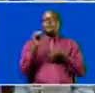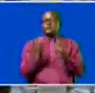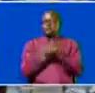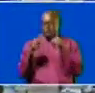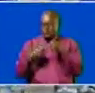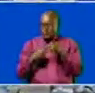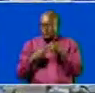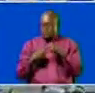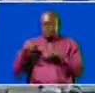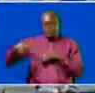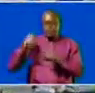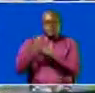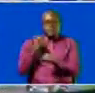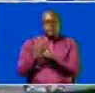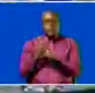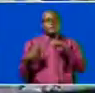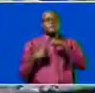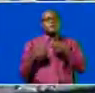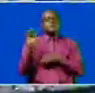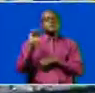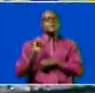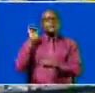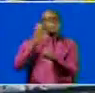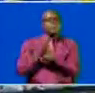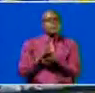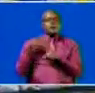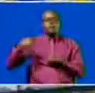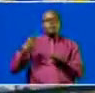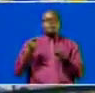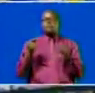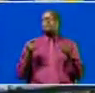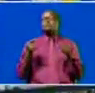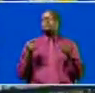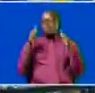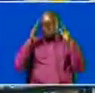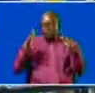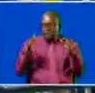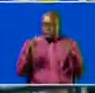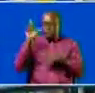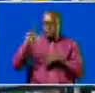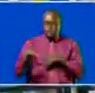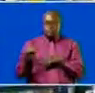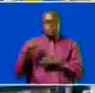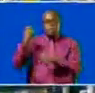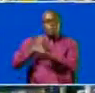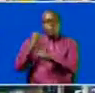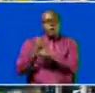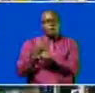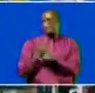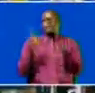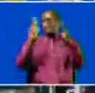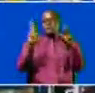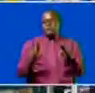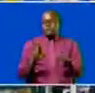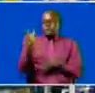the industry's performance was at 6%. Majority of manufacturers have resorted to focus on cheap imports from international